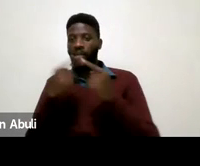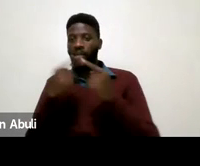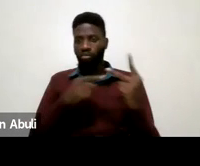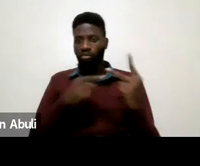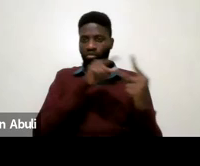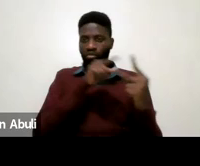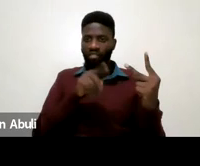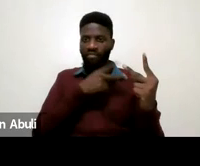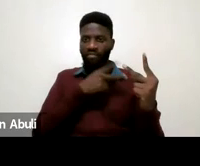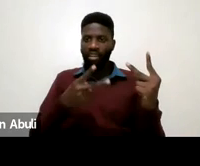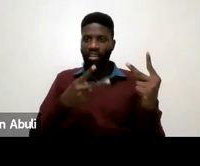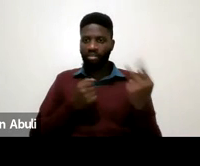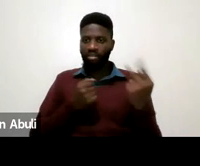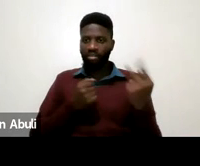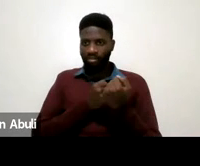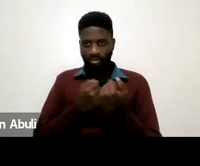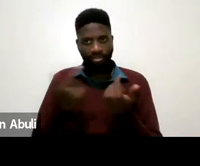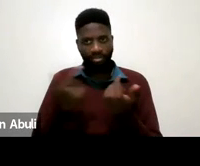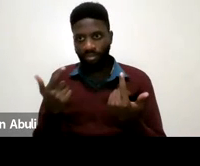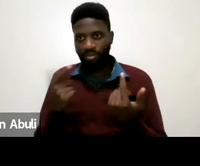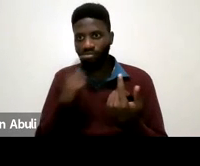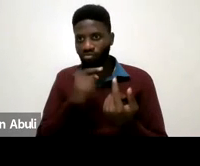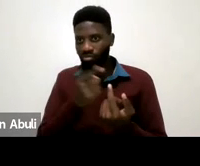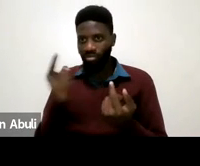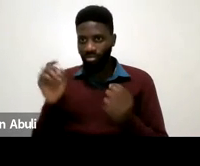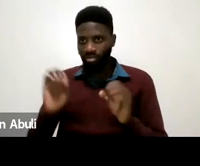Guys and gentlemen, are we talking to each other?